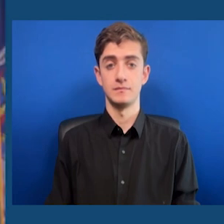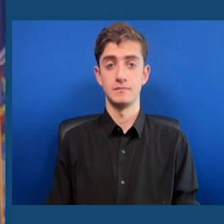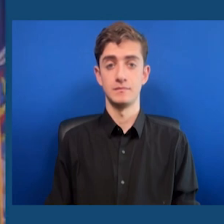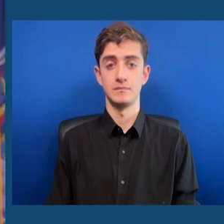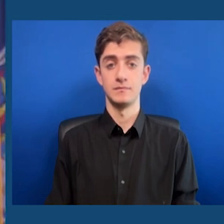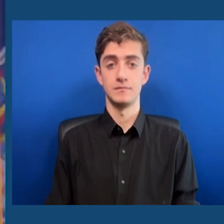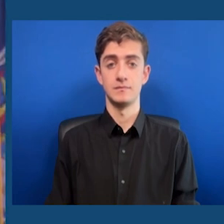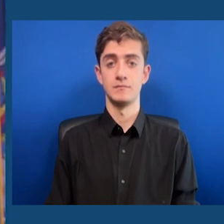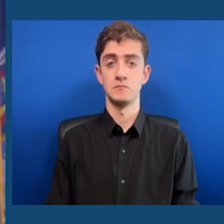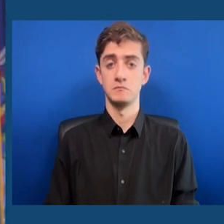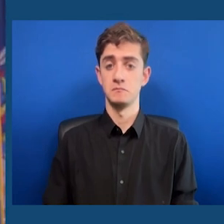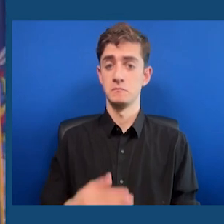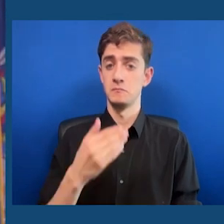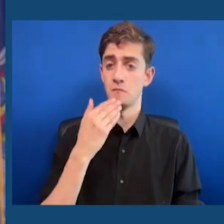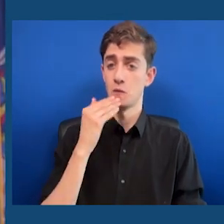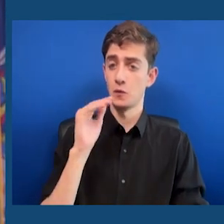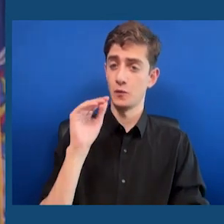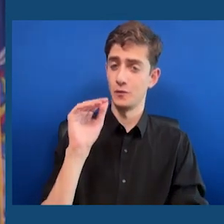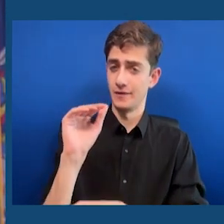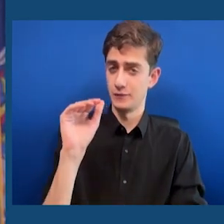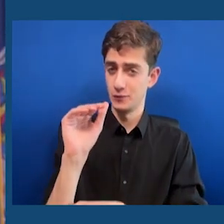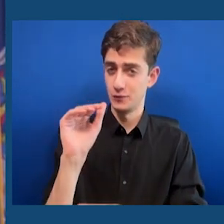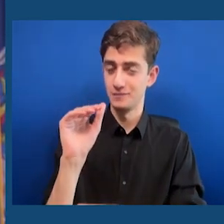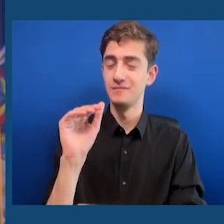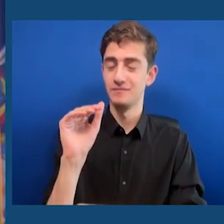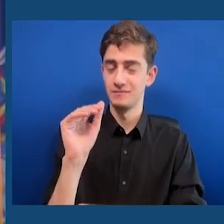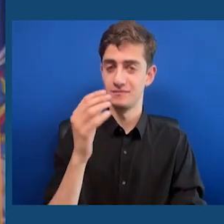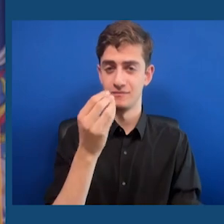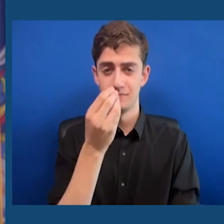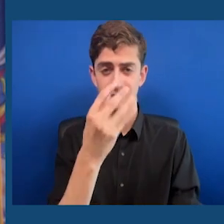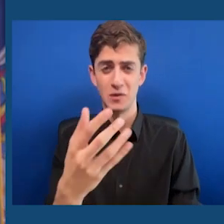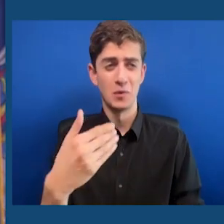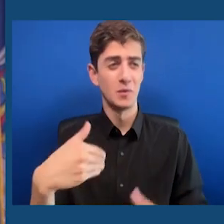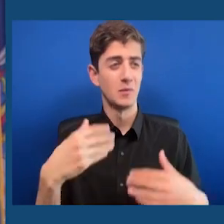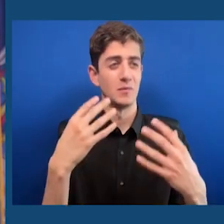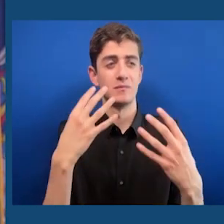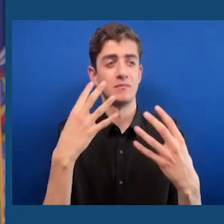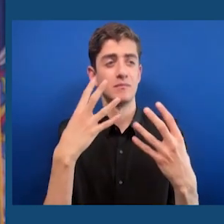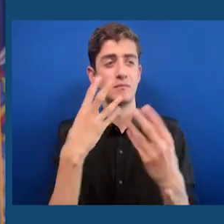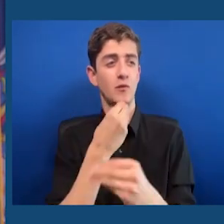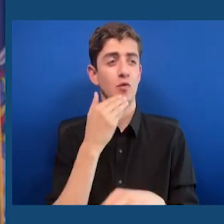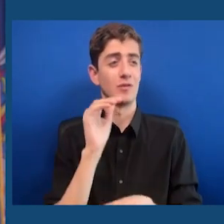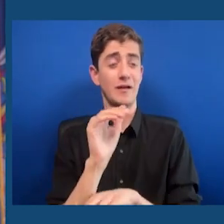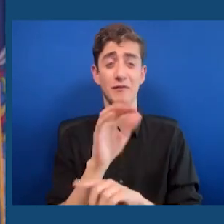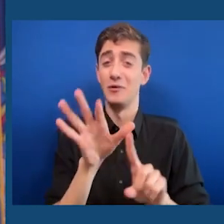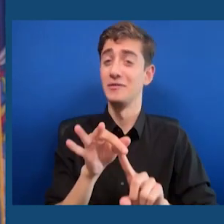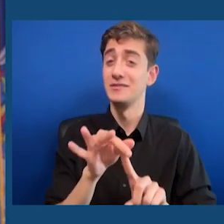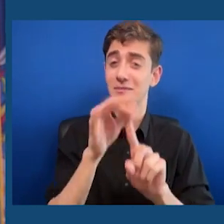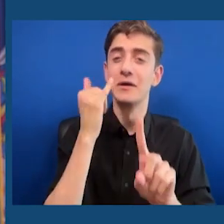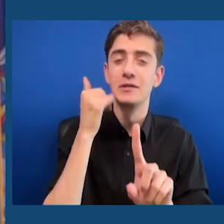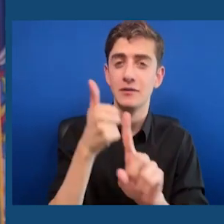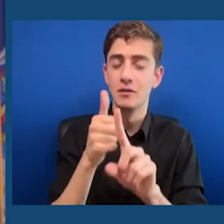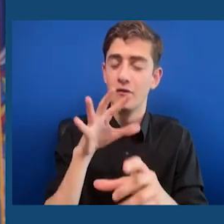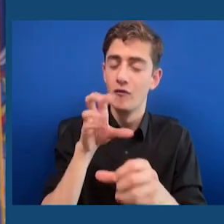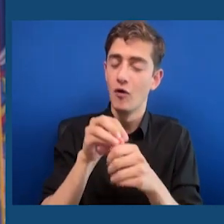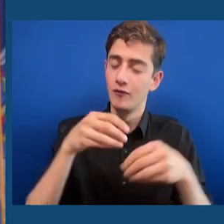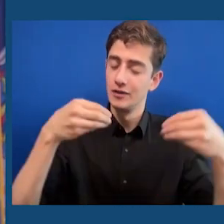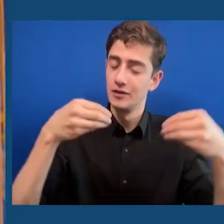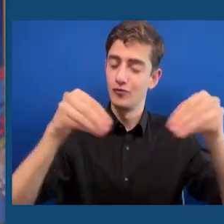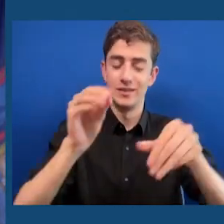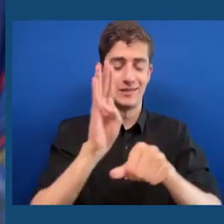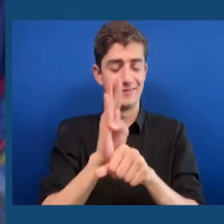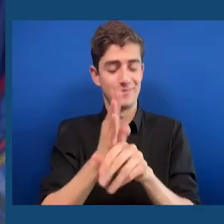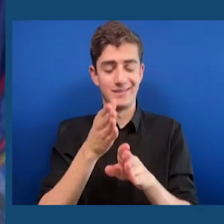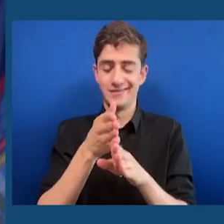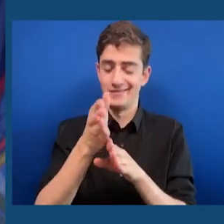Good afternoon. And let me tell you, it's a wonderful good afternoon, especially if you're in the retail business in the city of New York. We're very happy